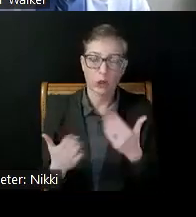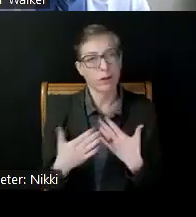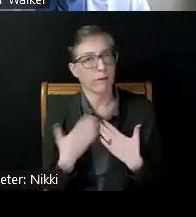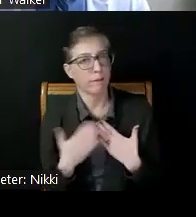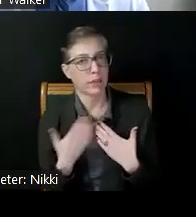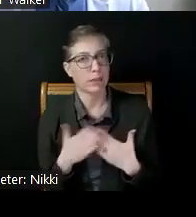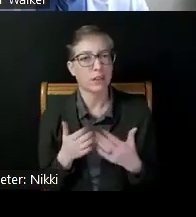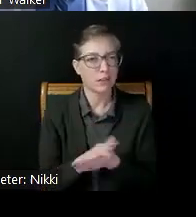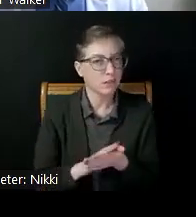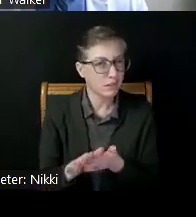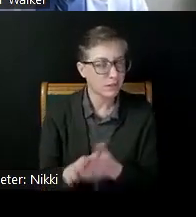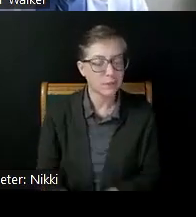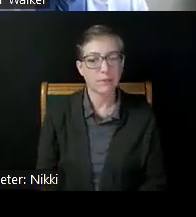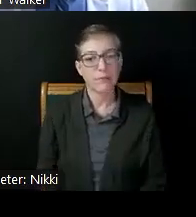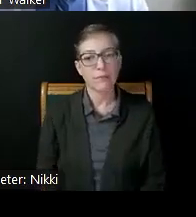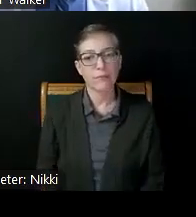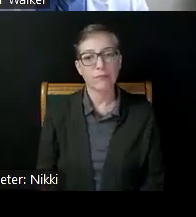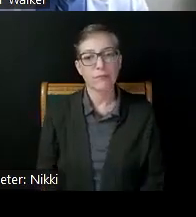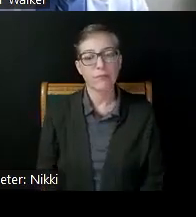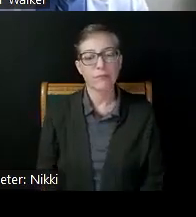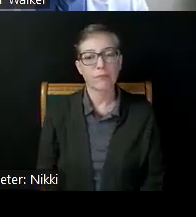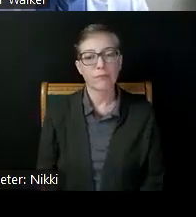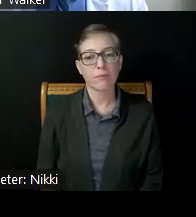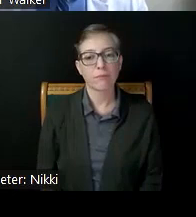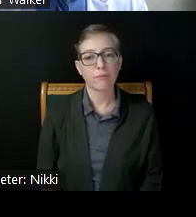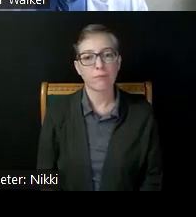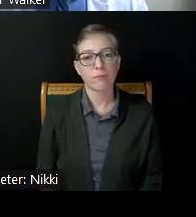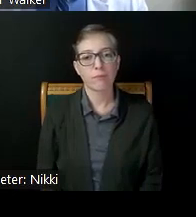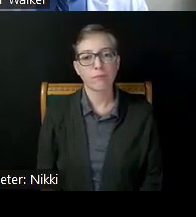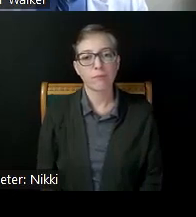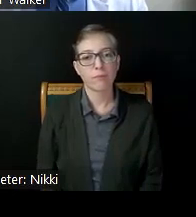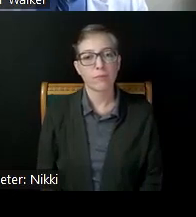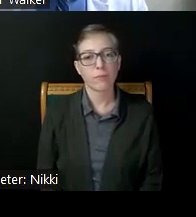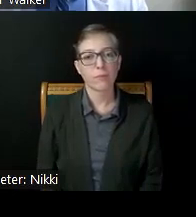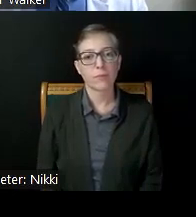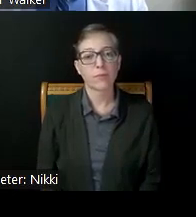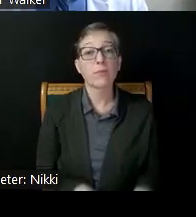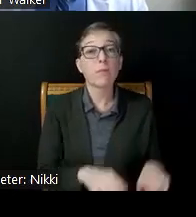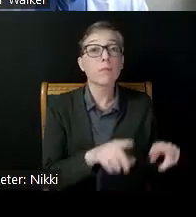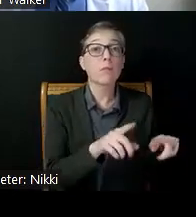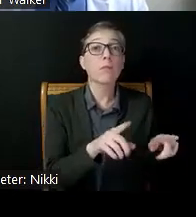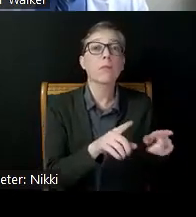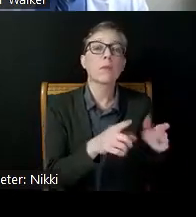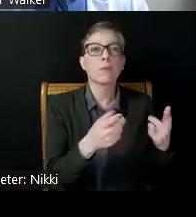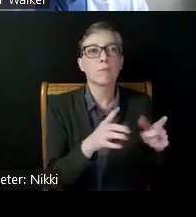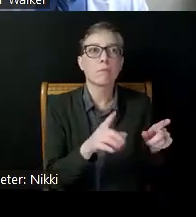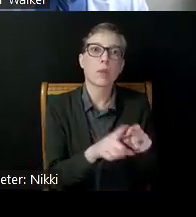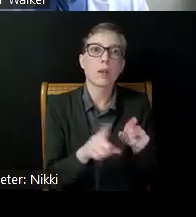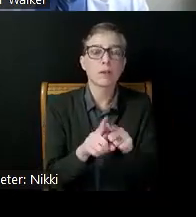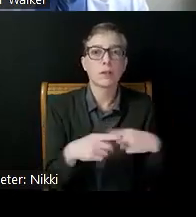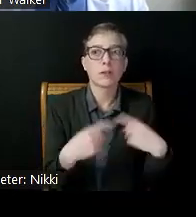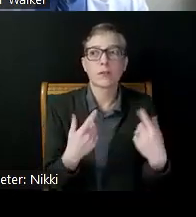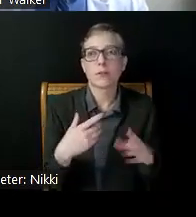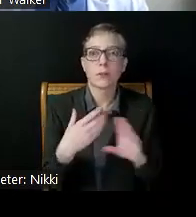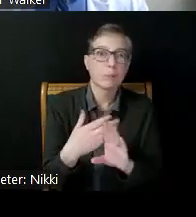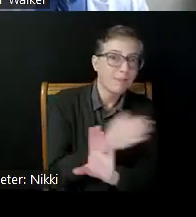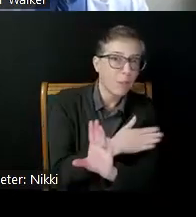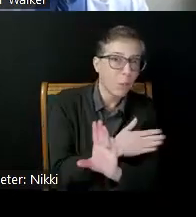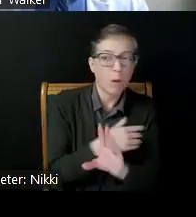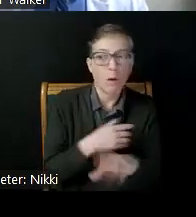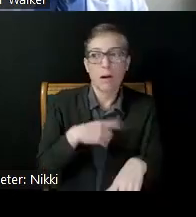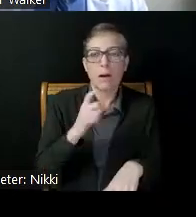need to follow any particular dietary restrictions or avoid any specific